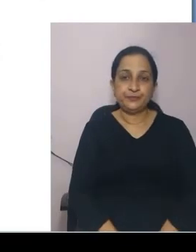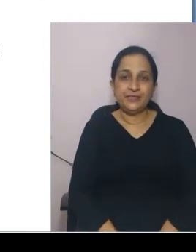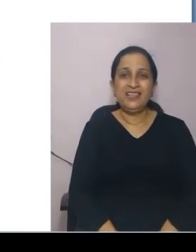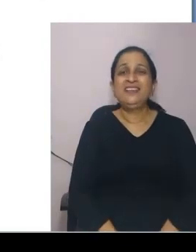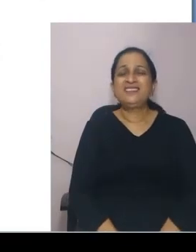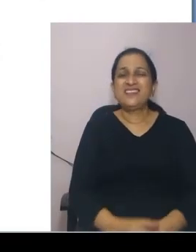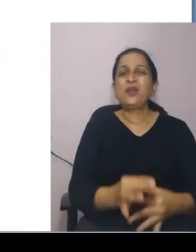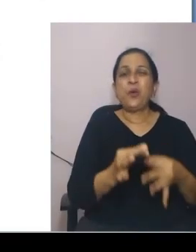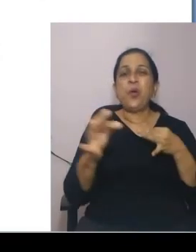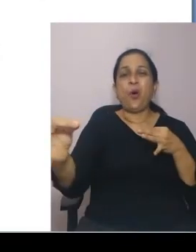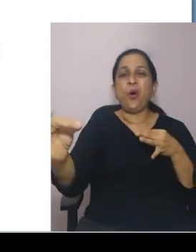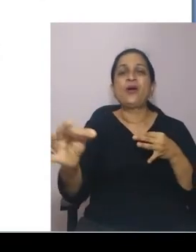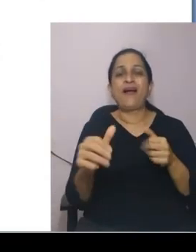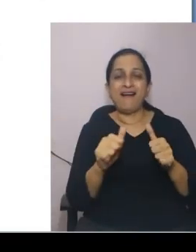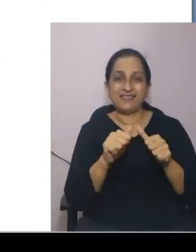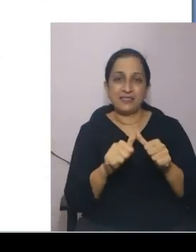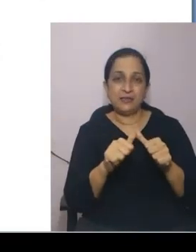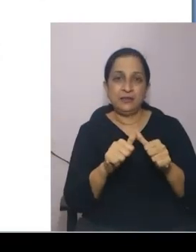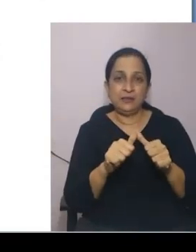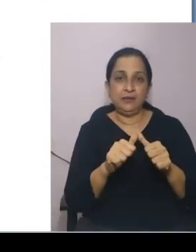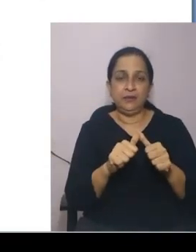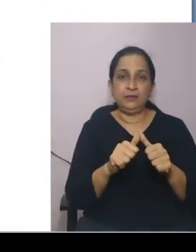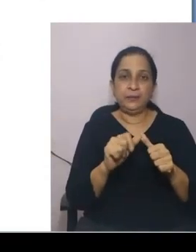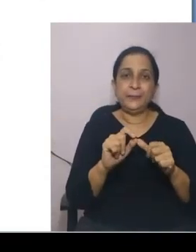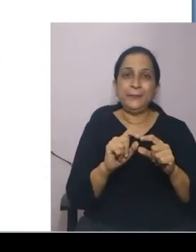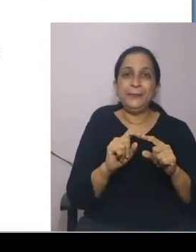slightly lengthy problem.